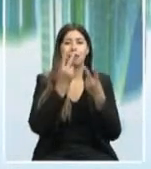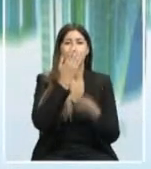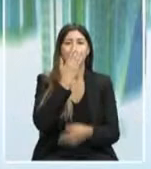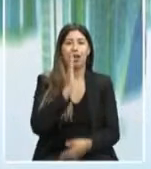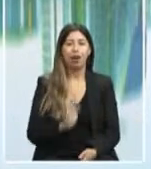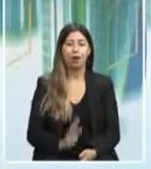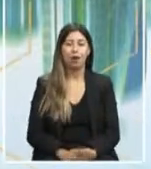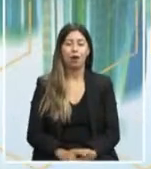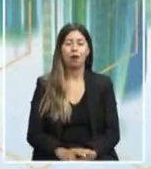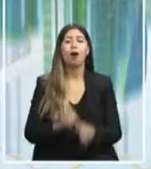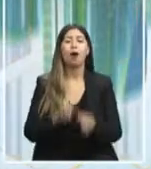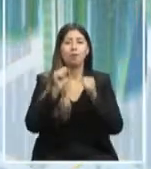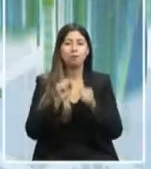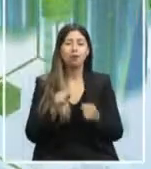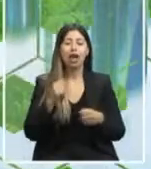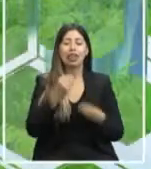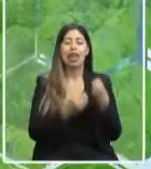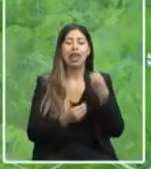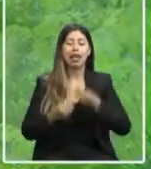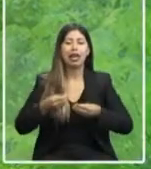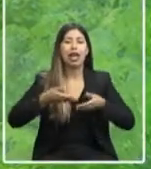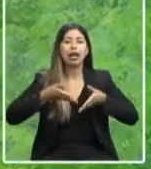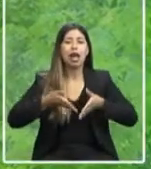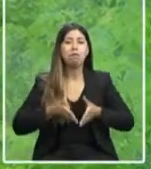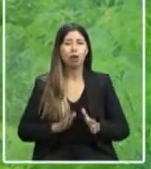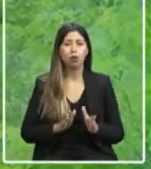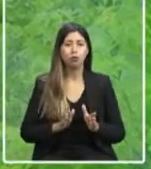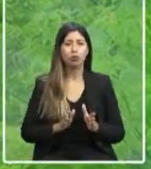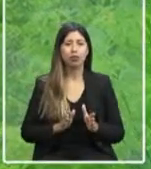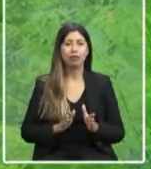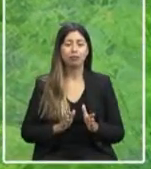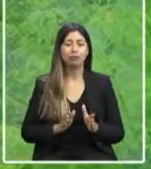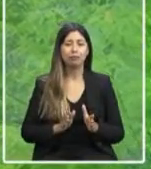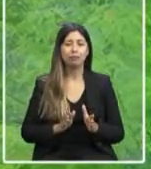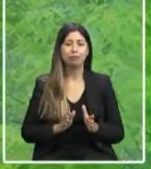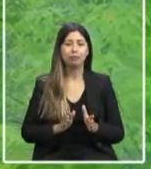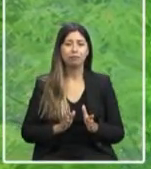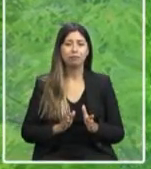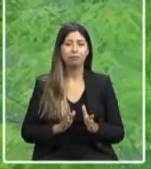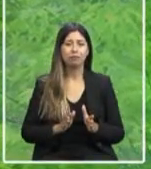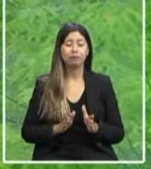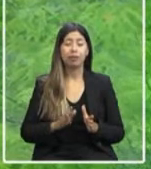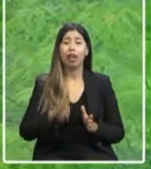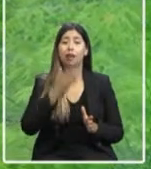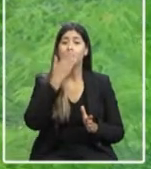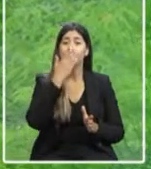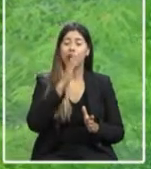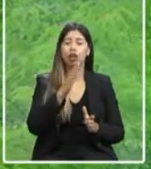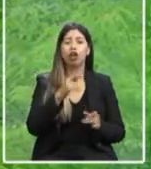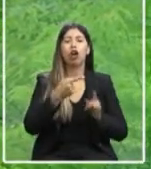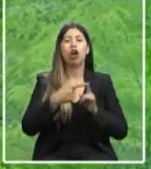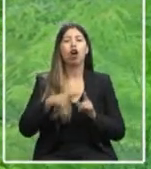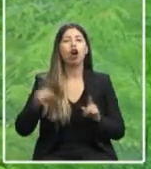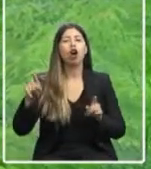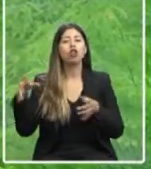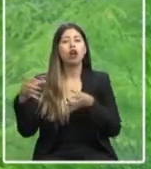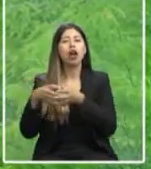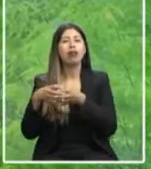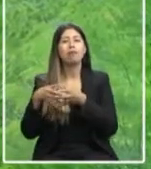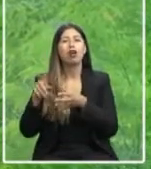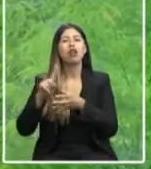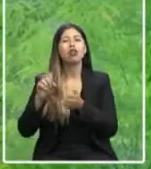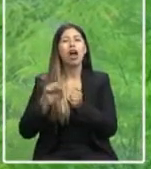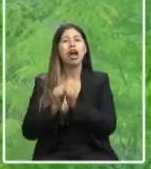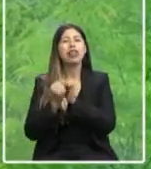than the organism that is less adapted to the environment that he lives